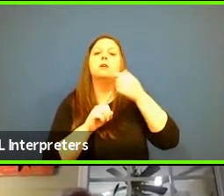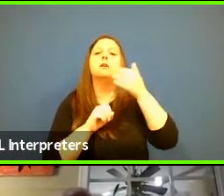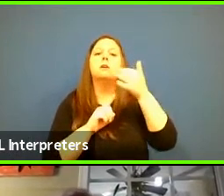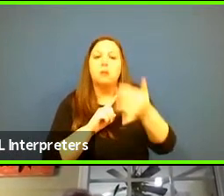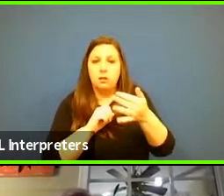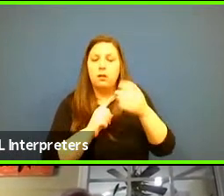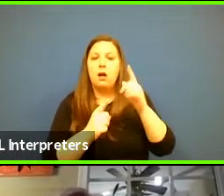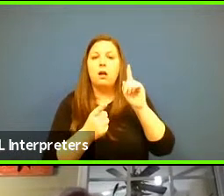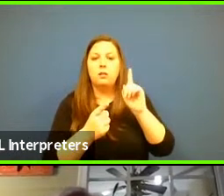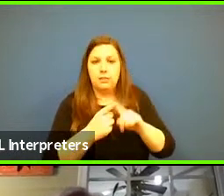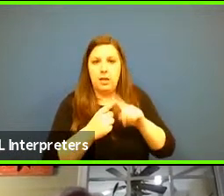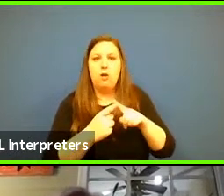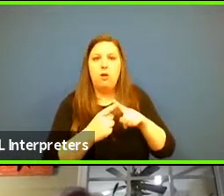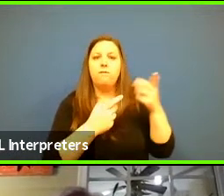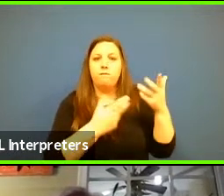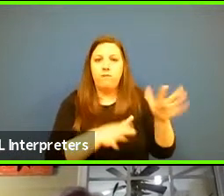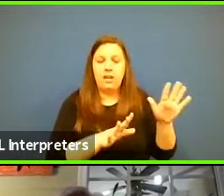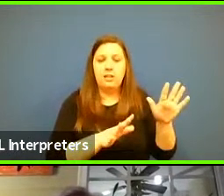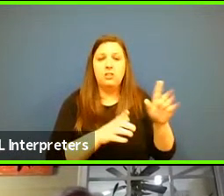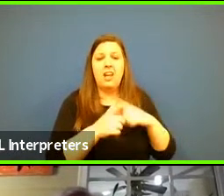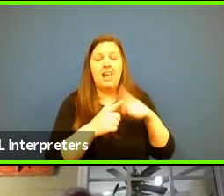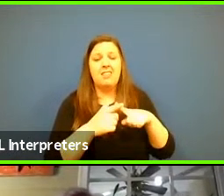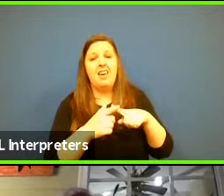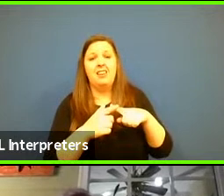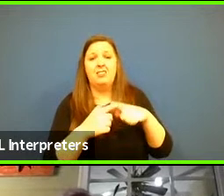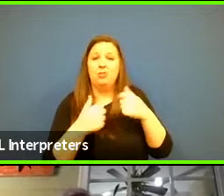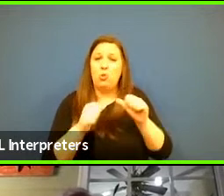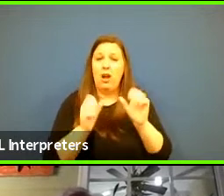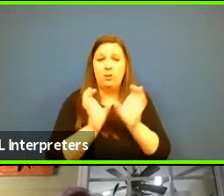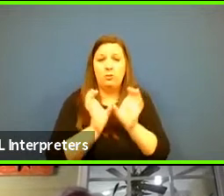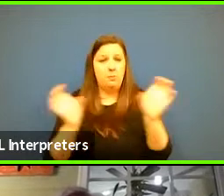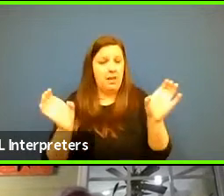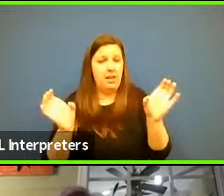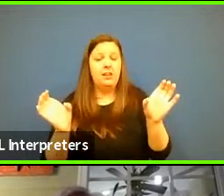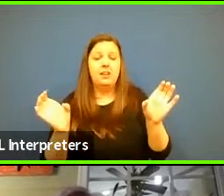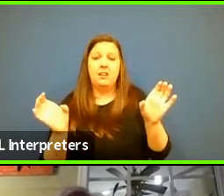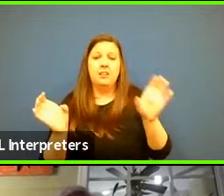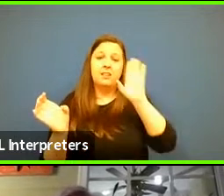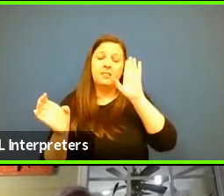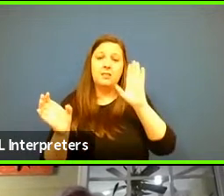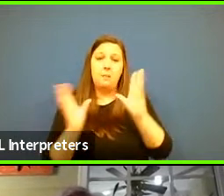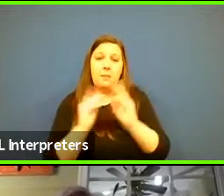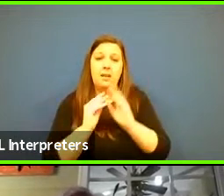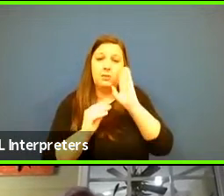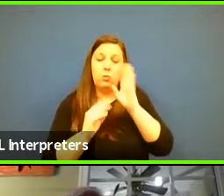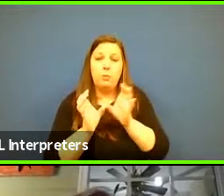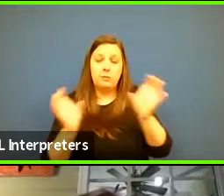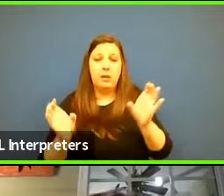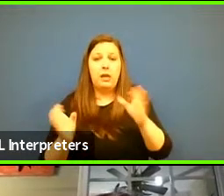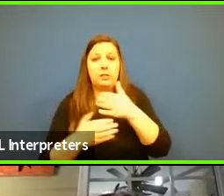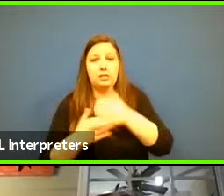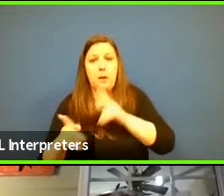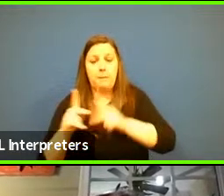going to do this split, I mean, the meetings are going to have to be split, which means we're going to have some people online and some people in person, and